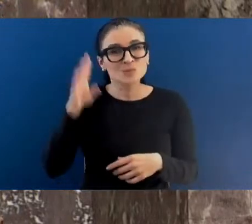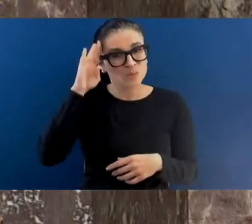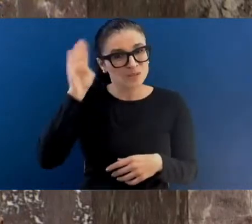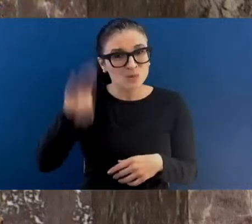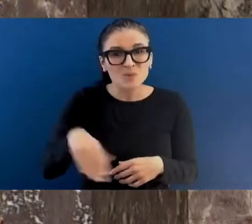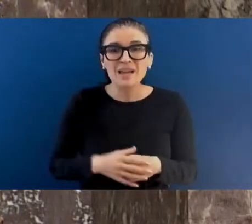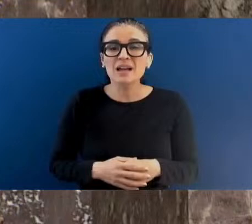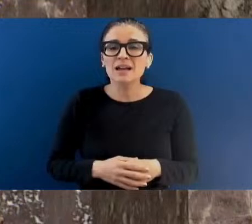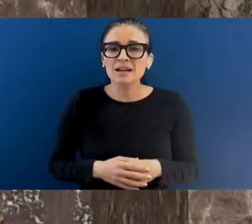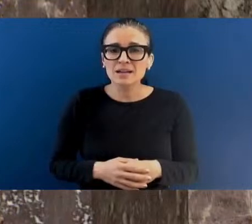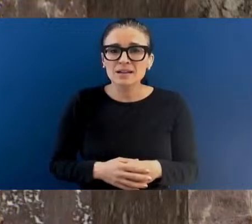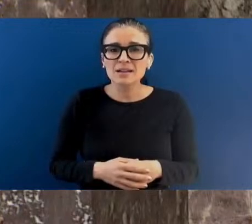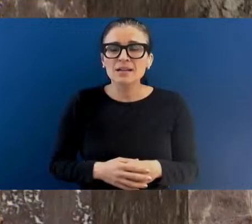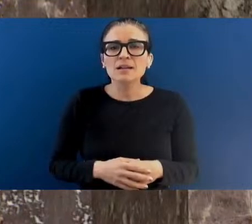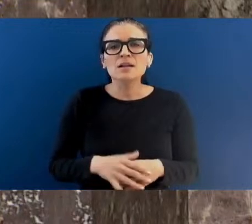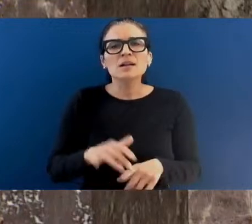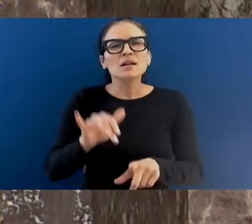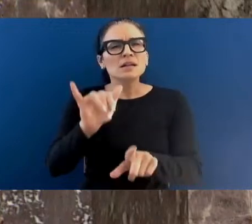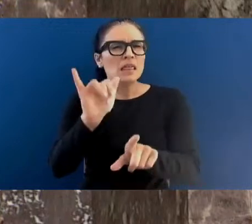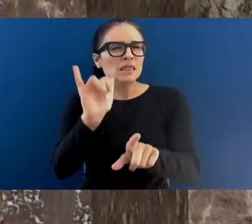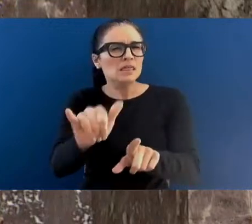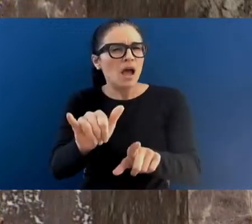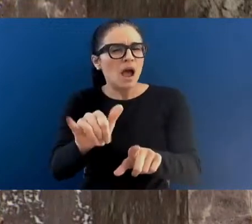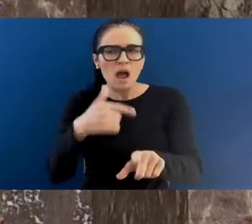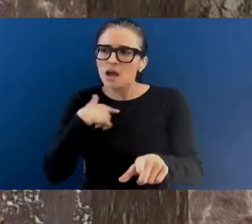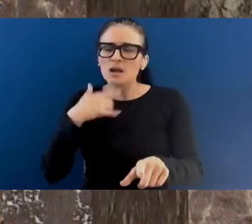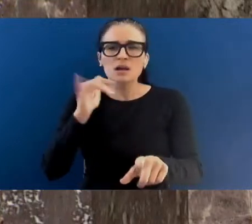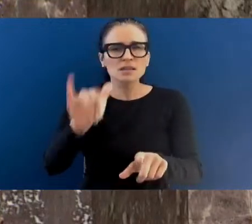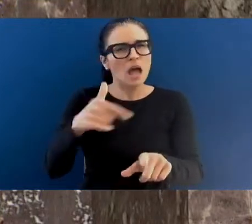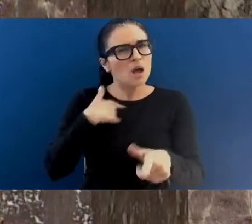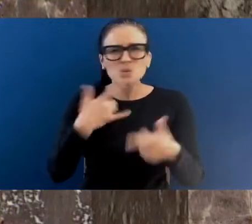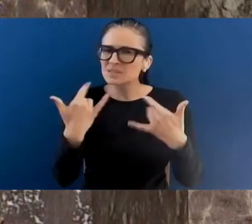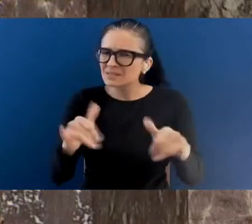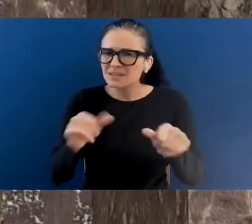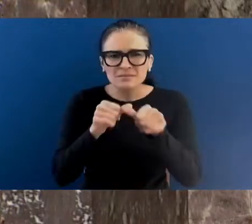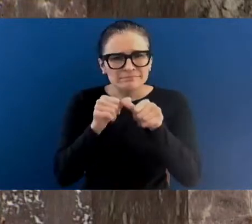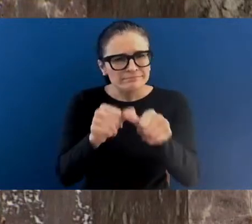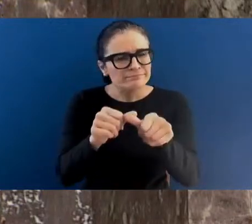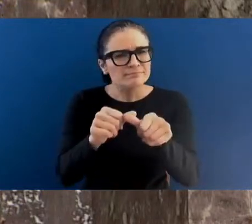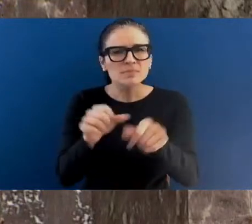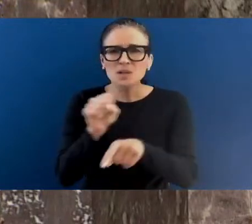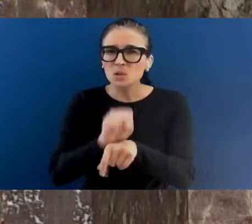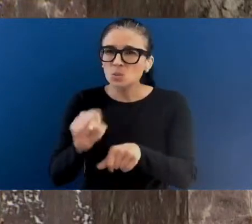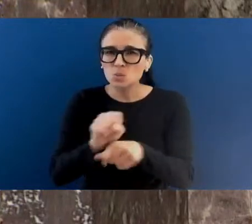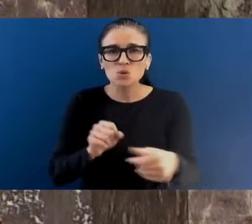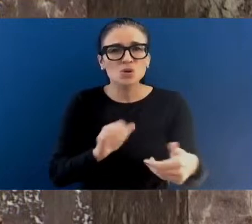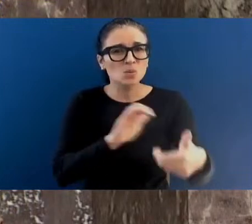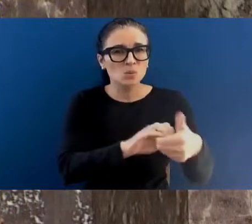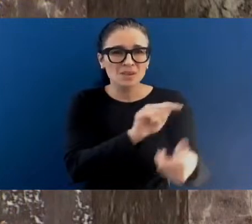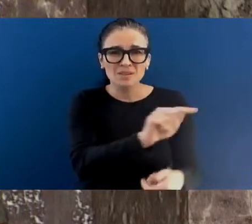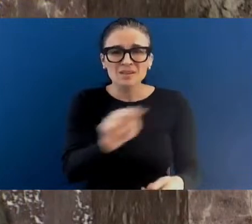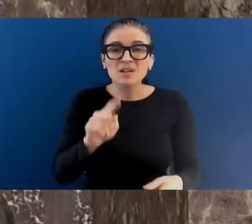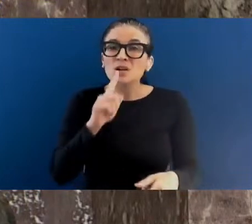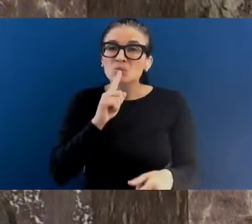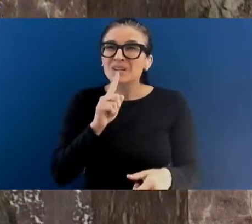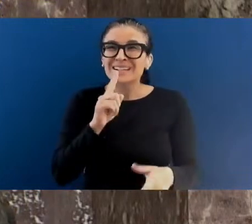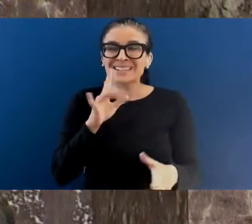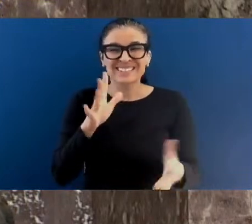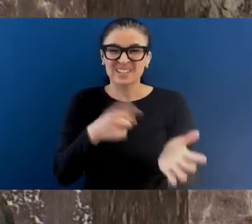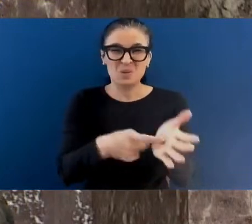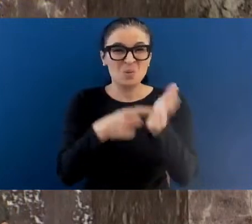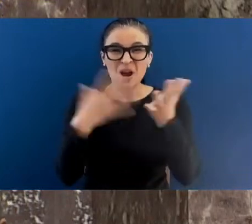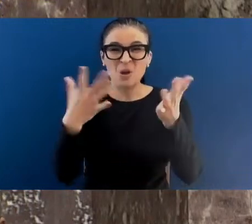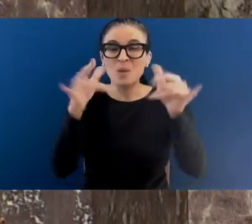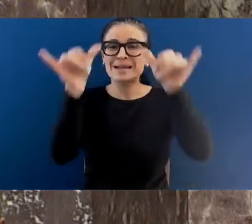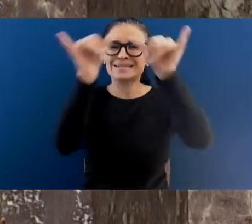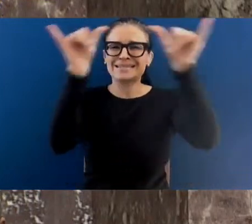doing. There requires a systemic change within society. That's why the anti-racism bill is important. But that's not the only